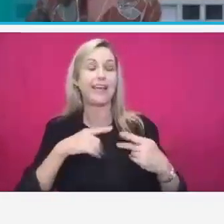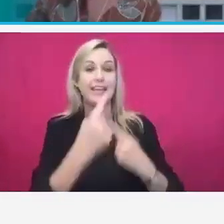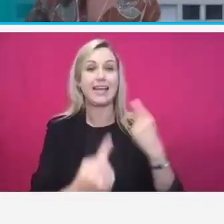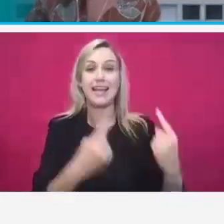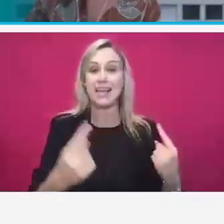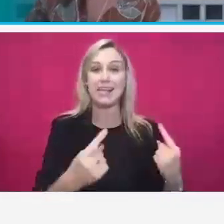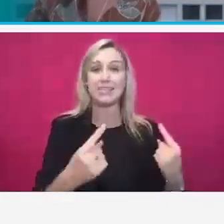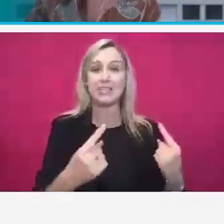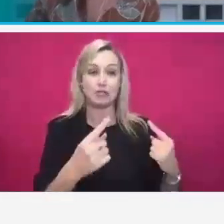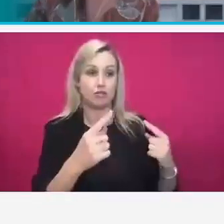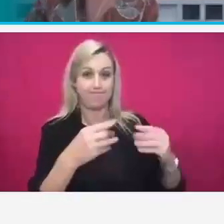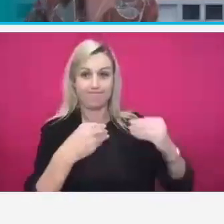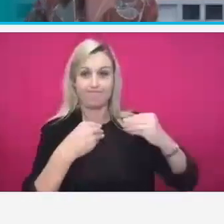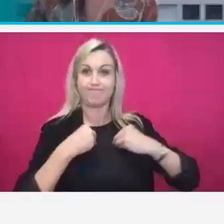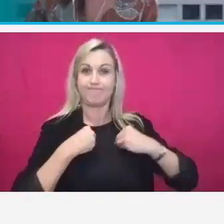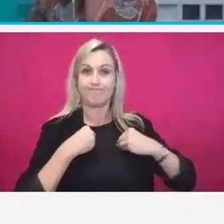residential